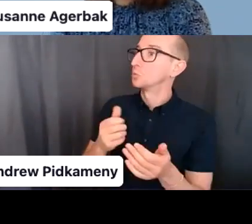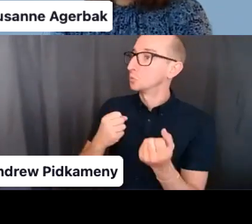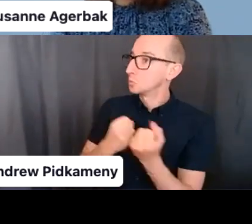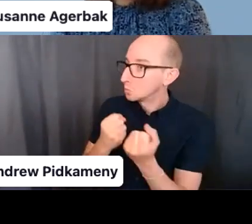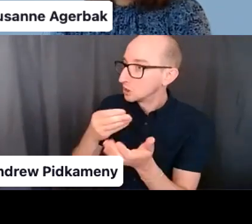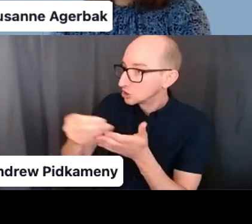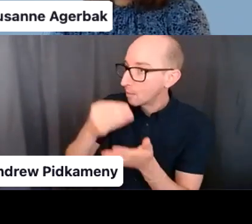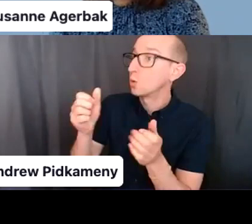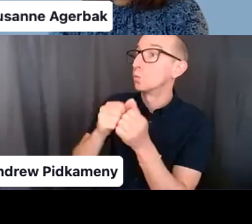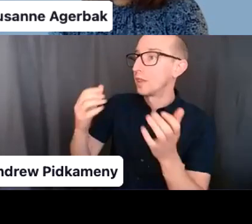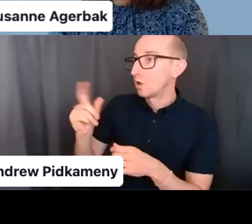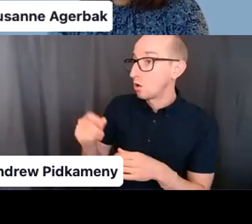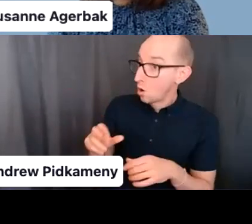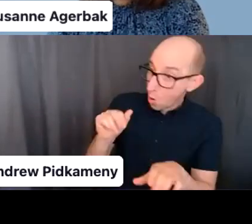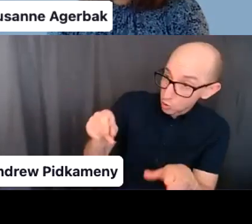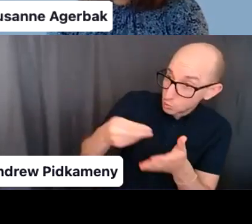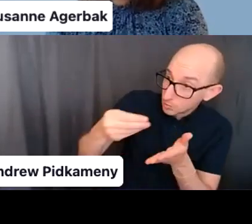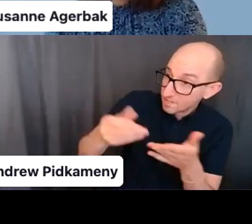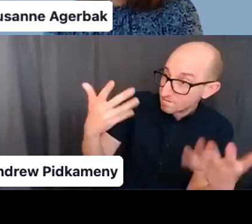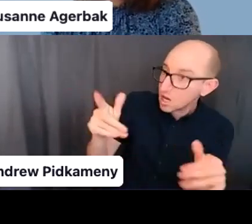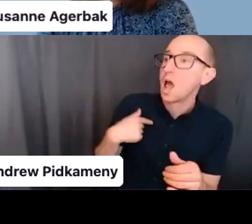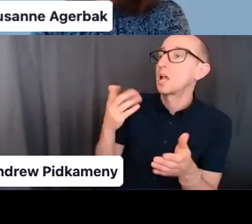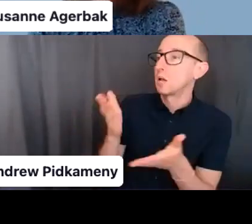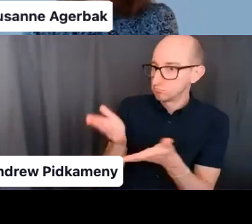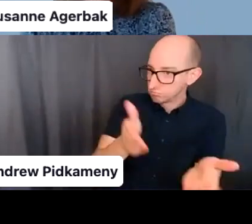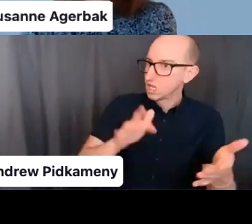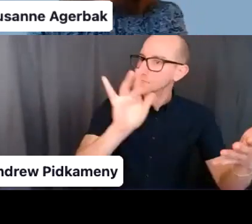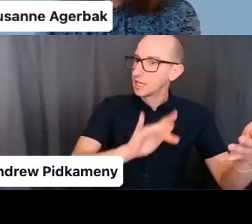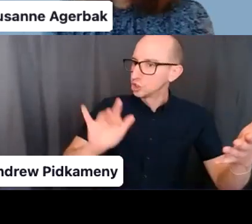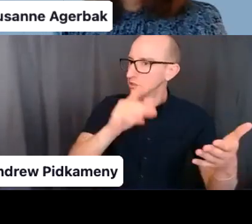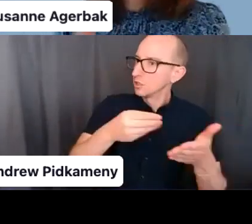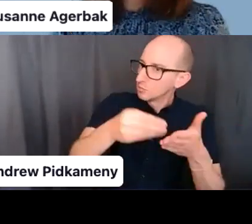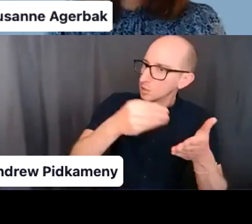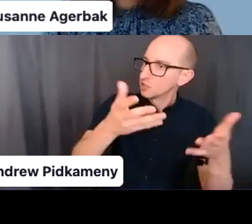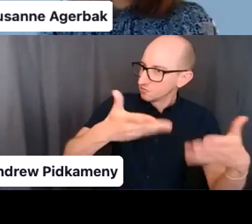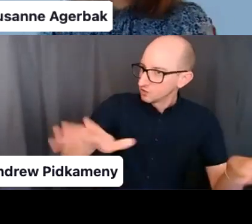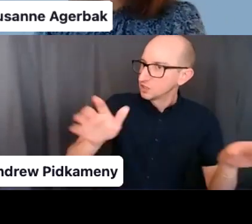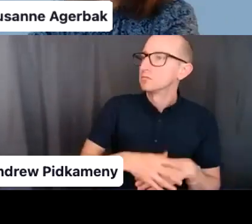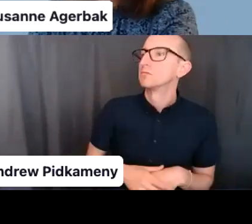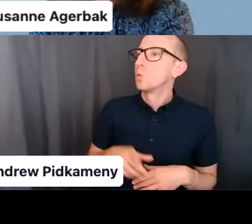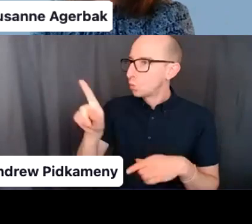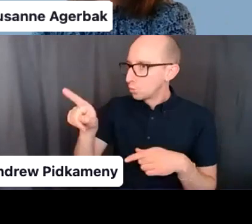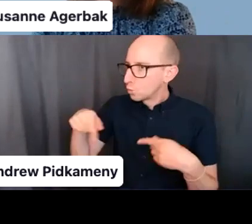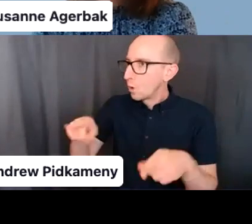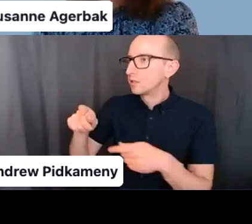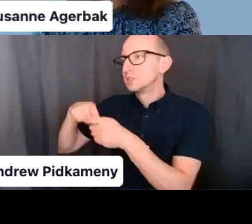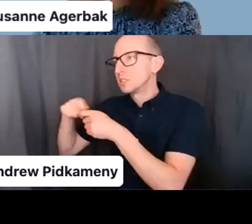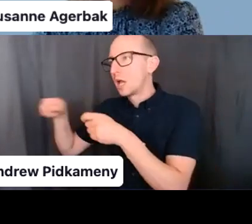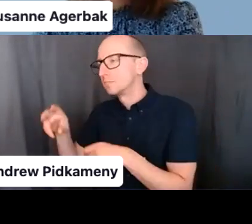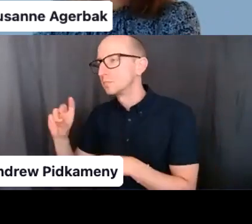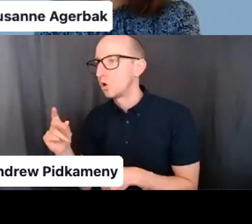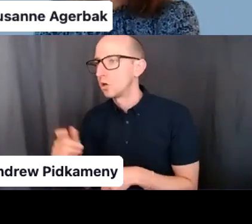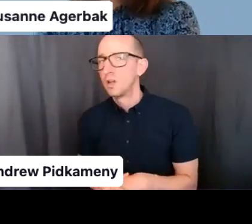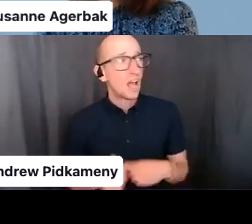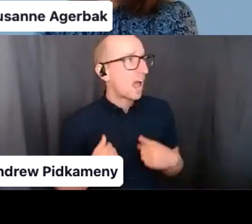Or if you're done, I can have the cashier ring it up while you tie the dog up outside. What would work best for you? I've only got 2 more things to get. Can't I just